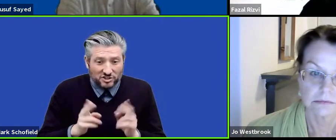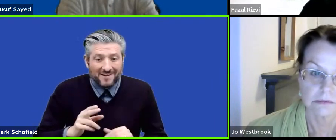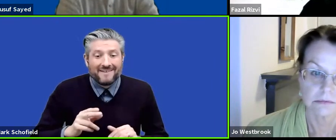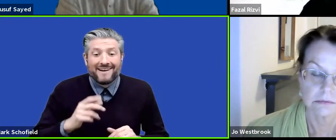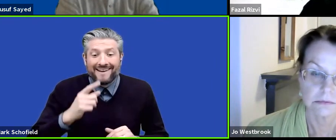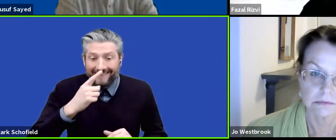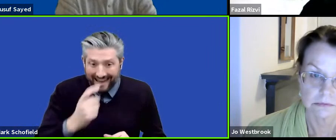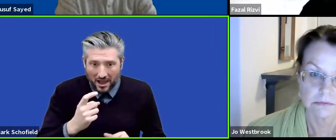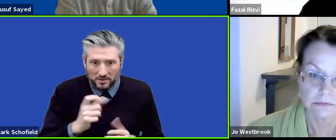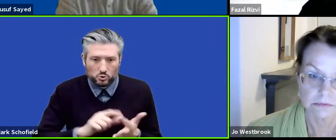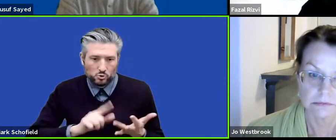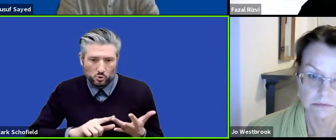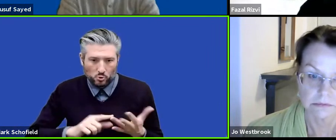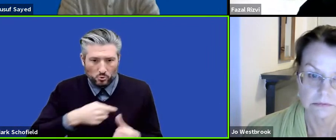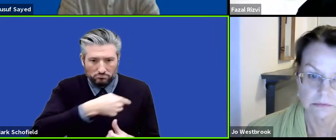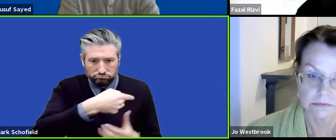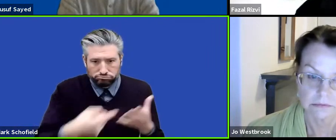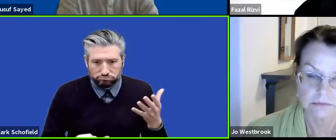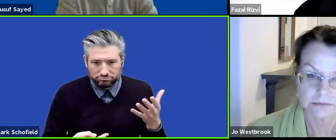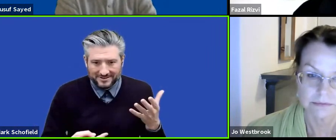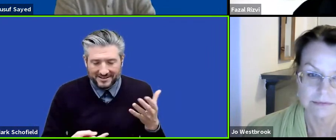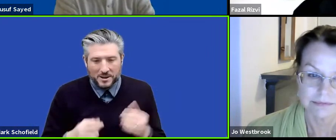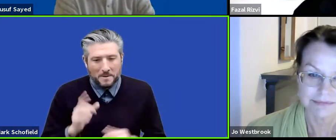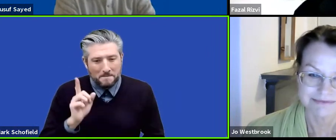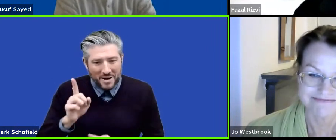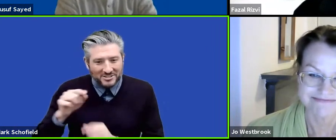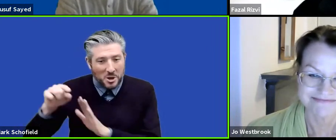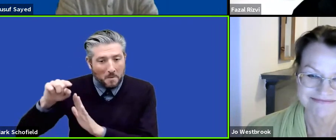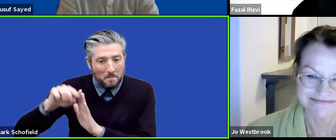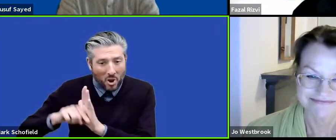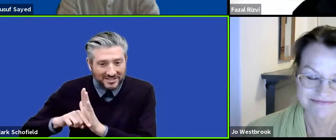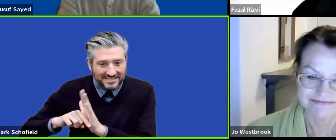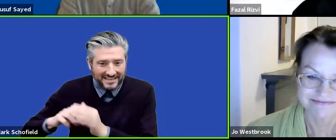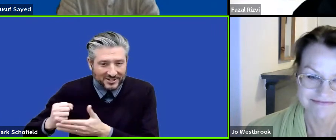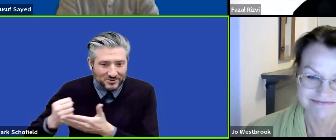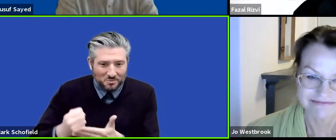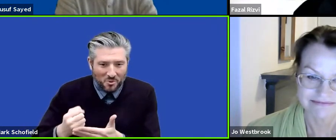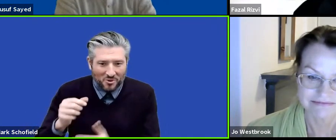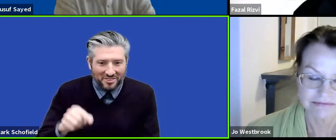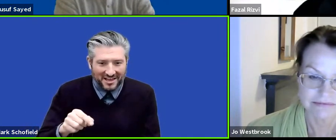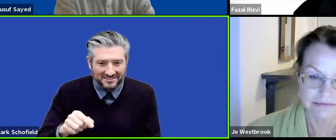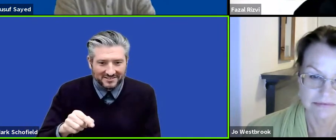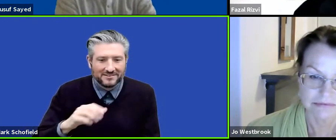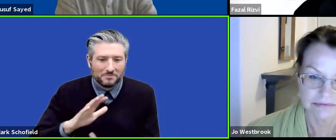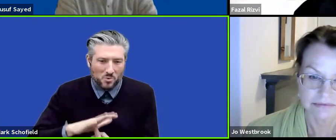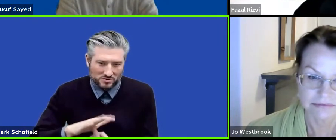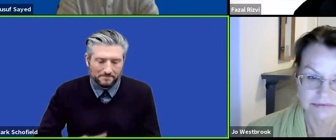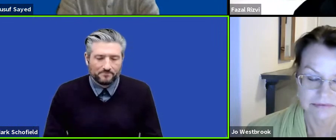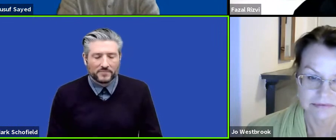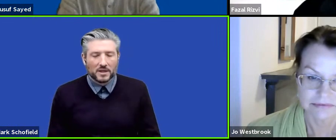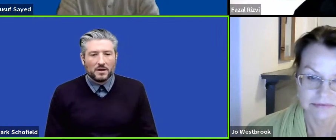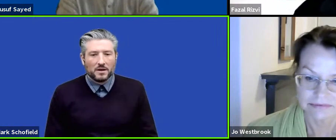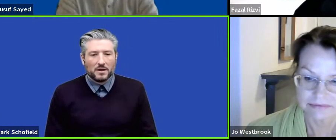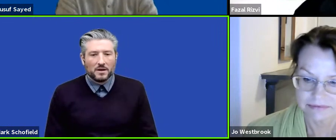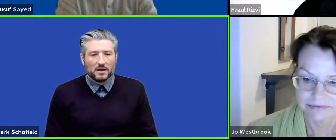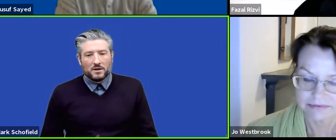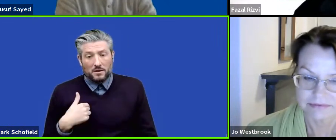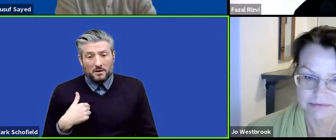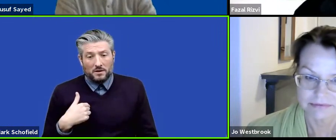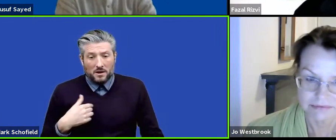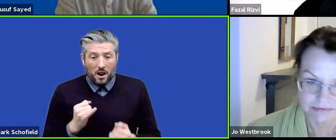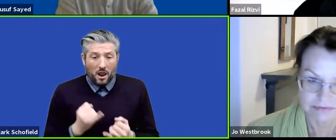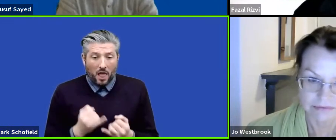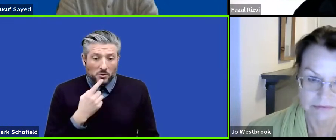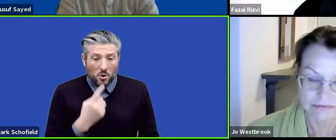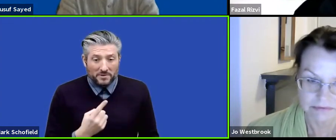by policy. In my mind, education is always in, local and